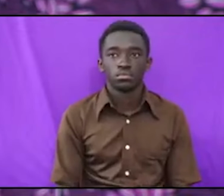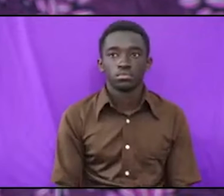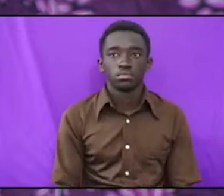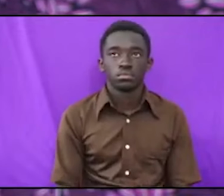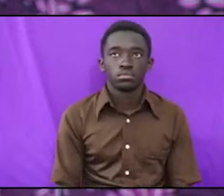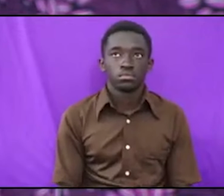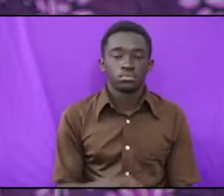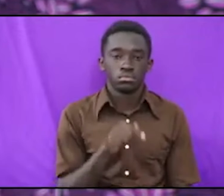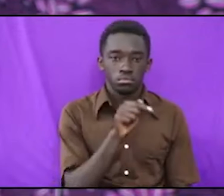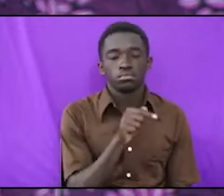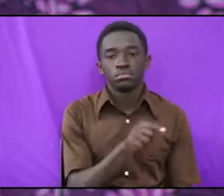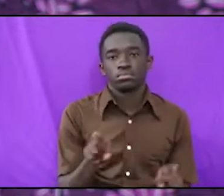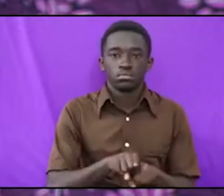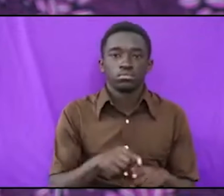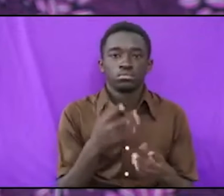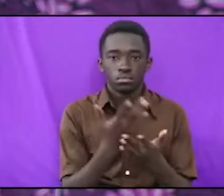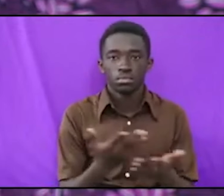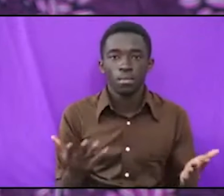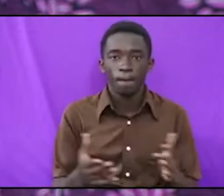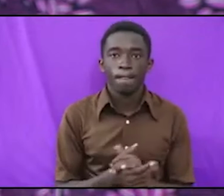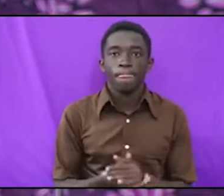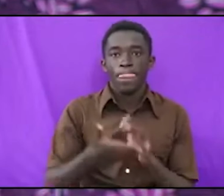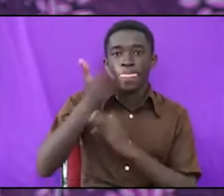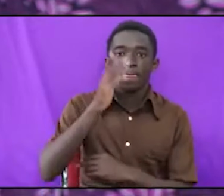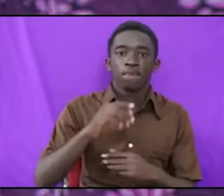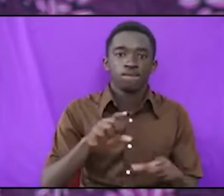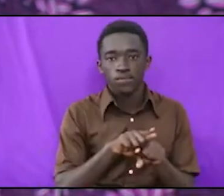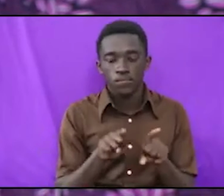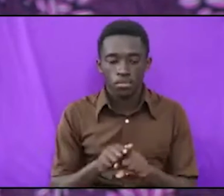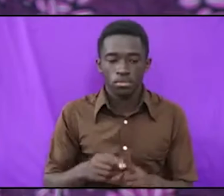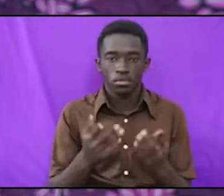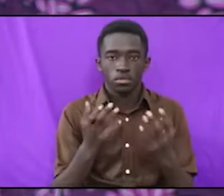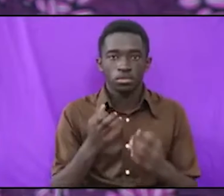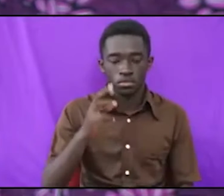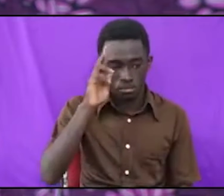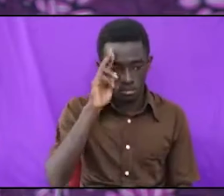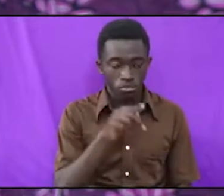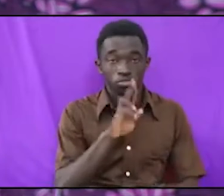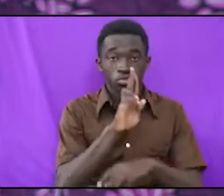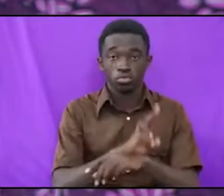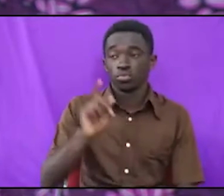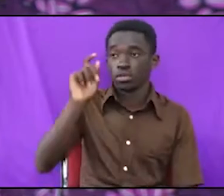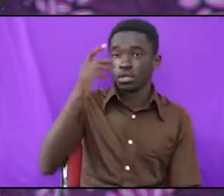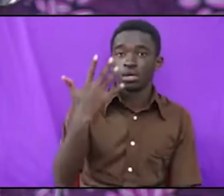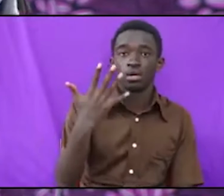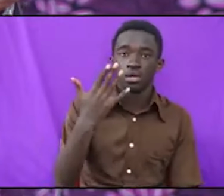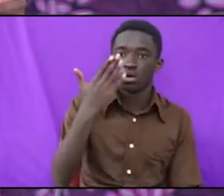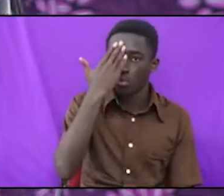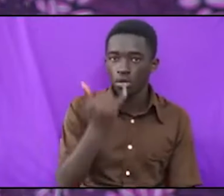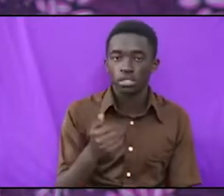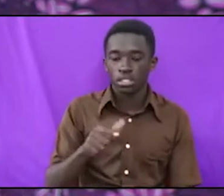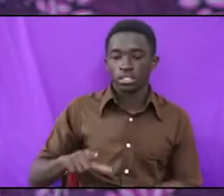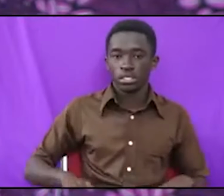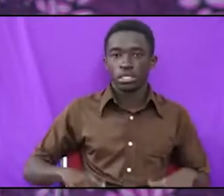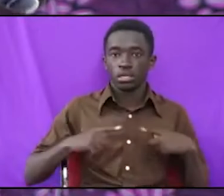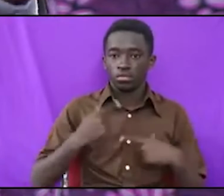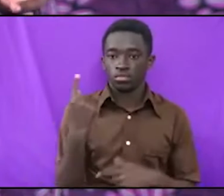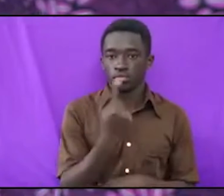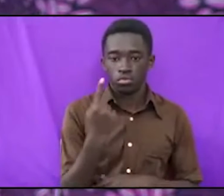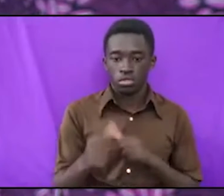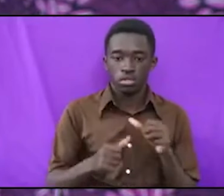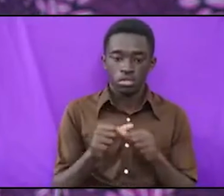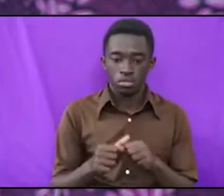Belshazzar, the same thing. God had to remind him using a hand to say, life is not about celebration,